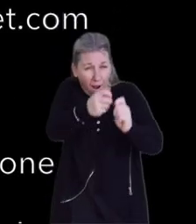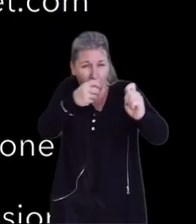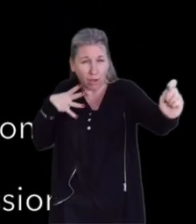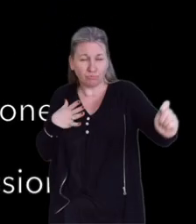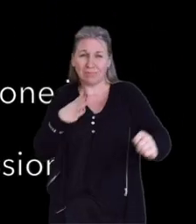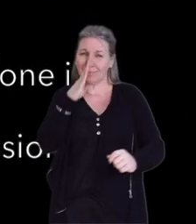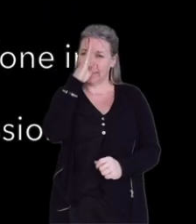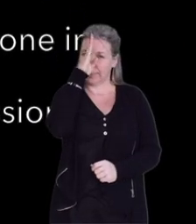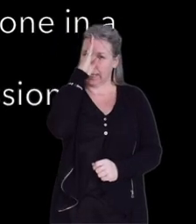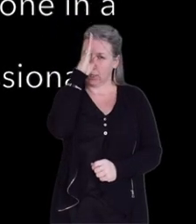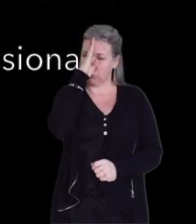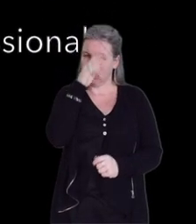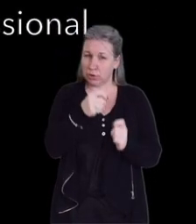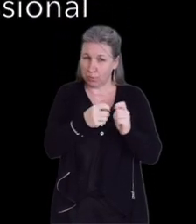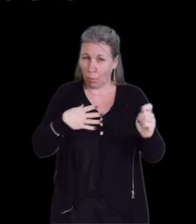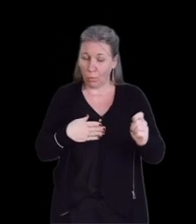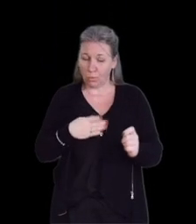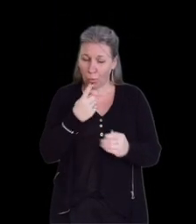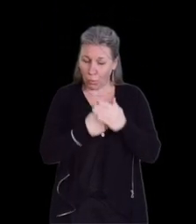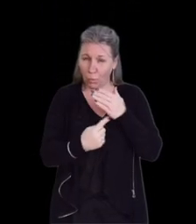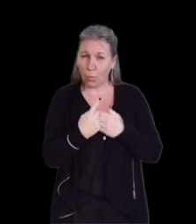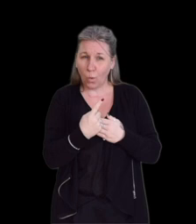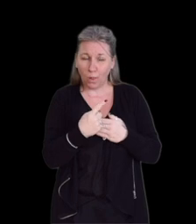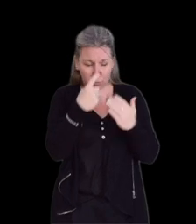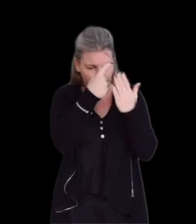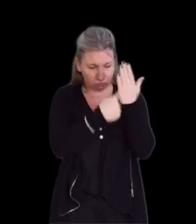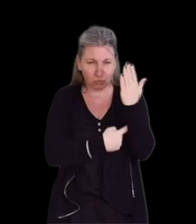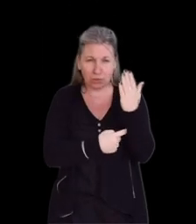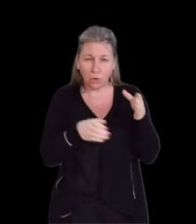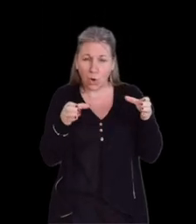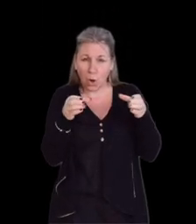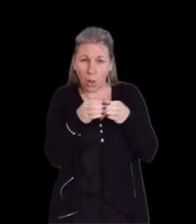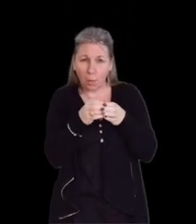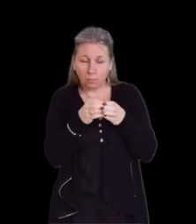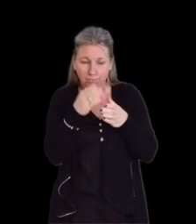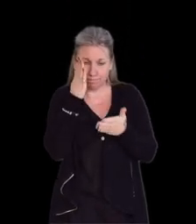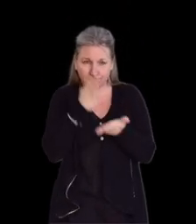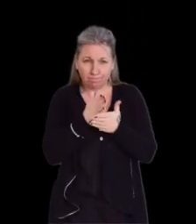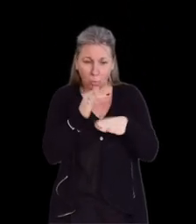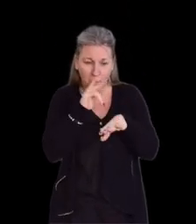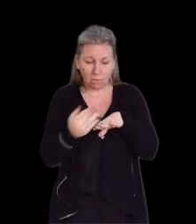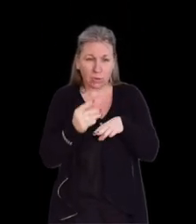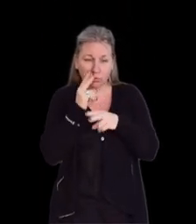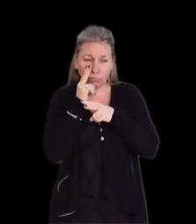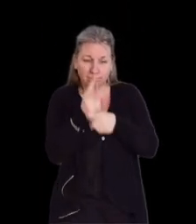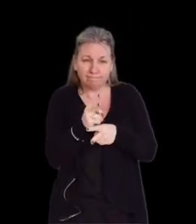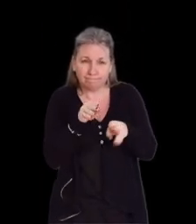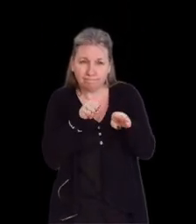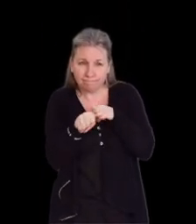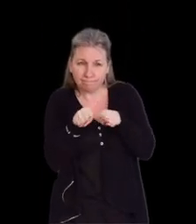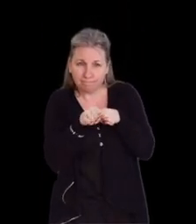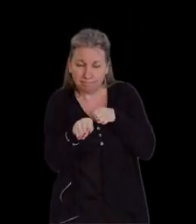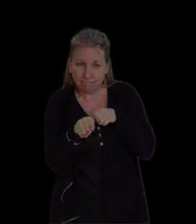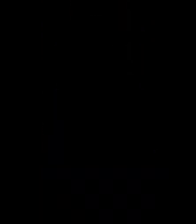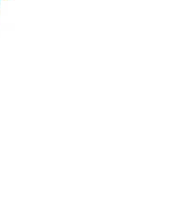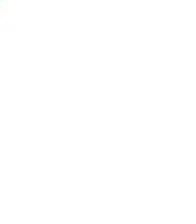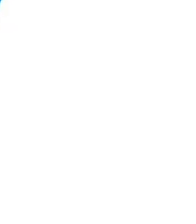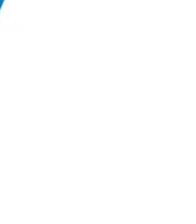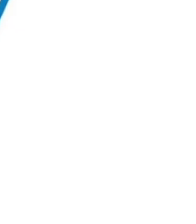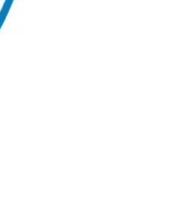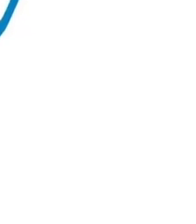Archery is a dangerous sport and should only be done in a registered club, under supervision and after professional training.